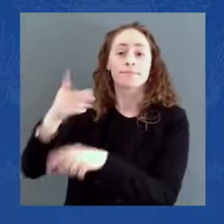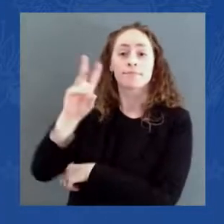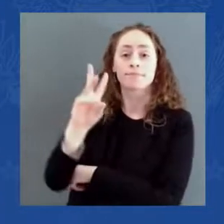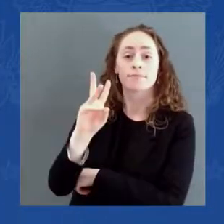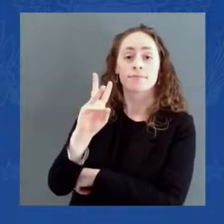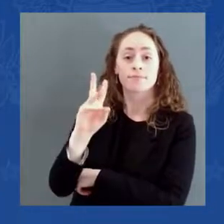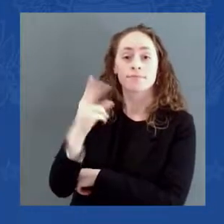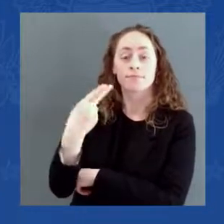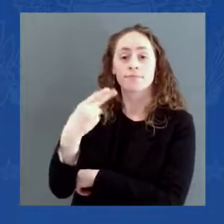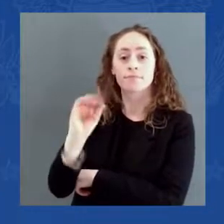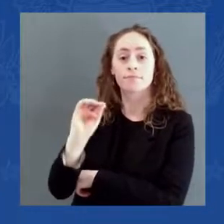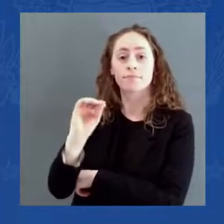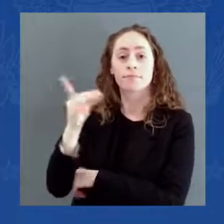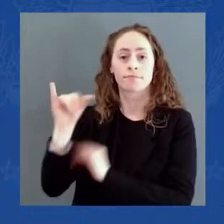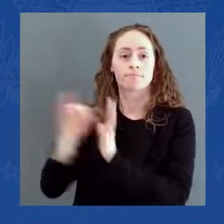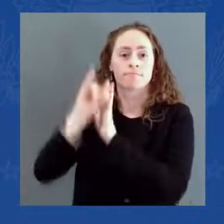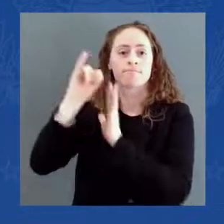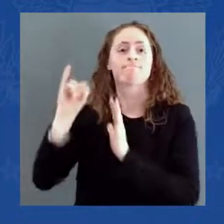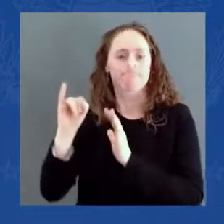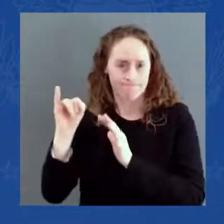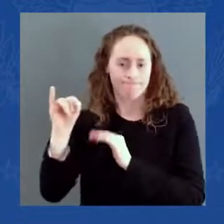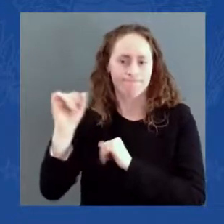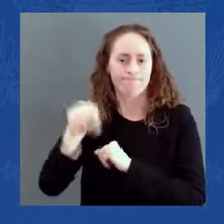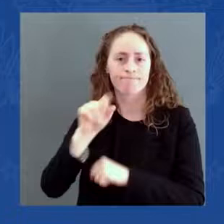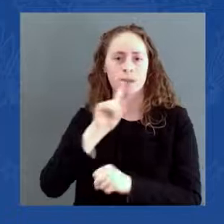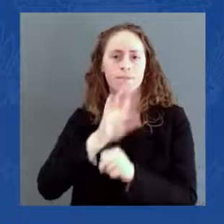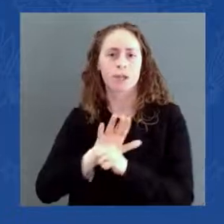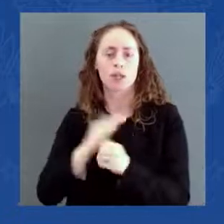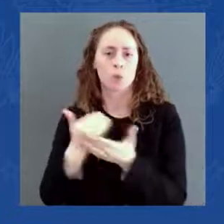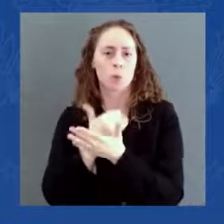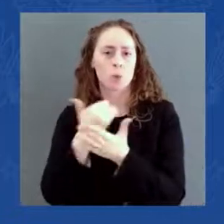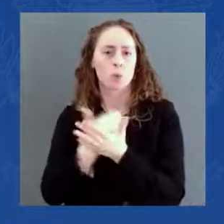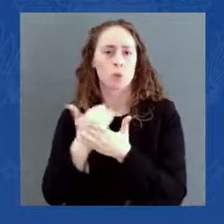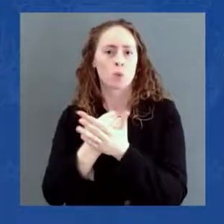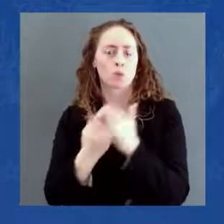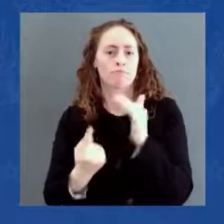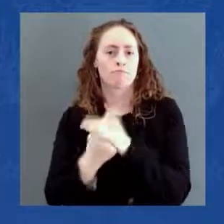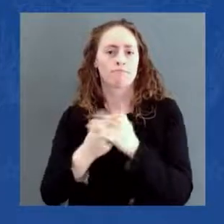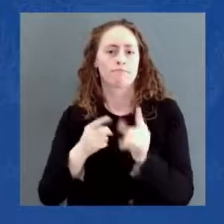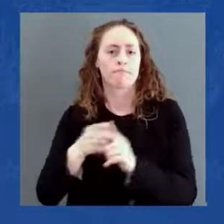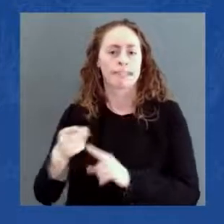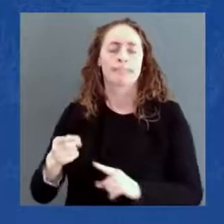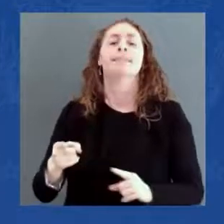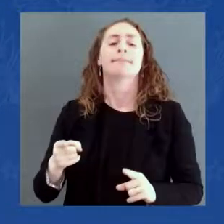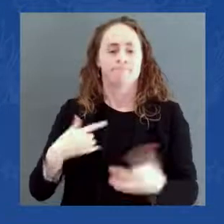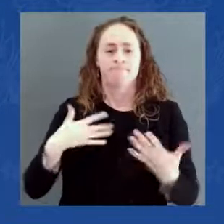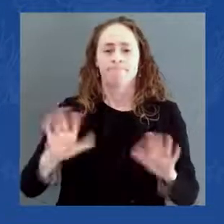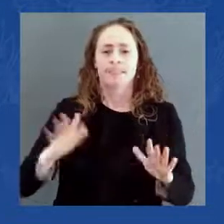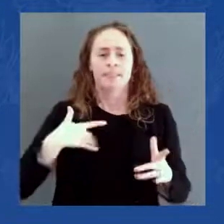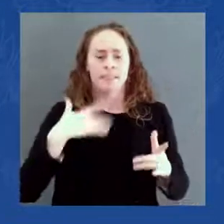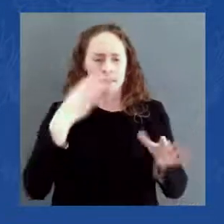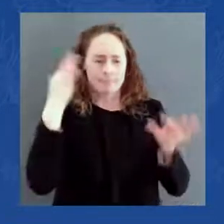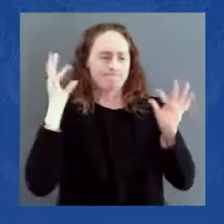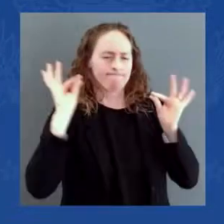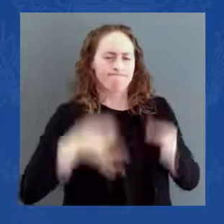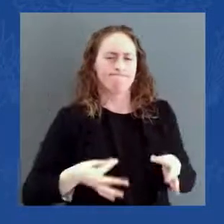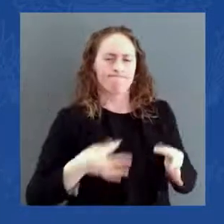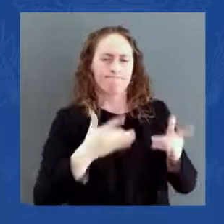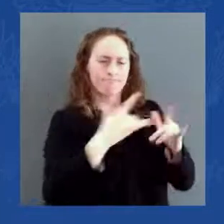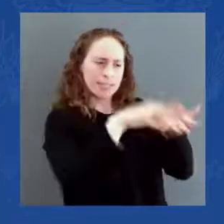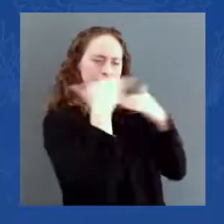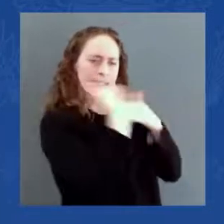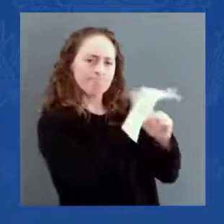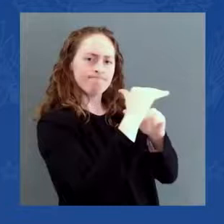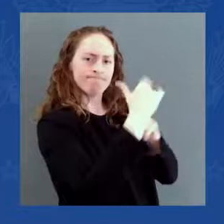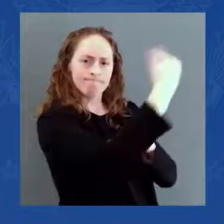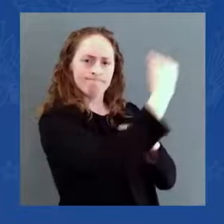the countries in Southern Africa. But while we know that travel restrictions can slow the spread of Omicron, they cannot prevent